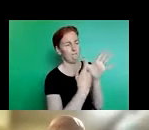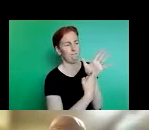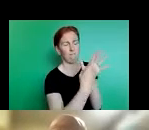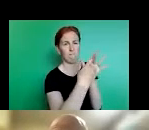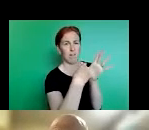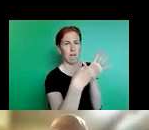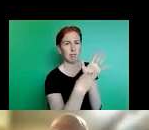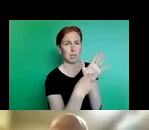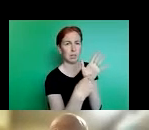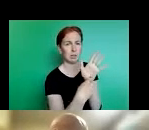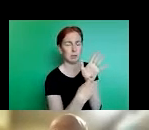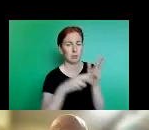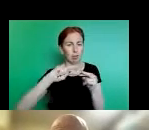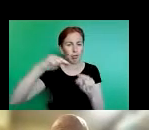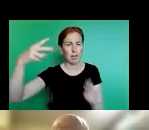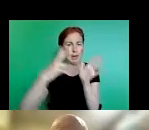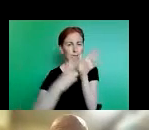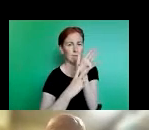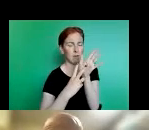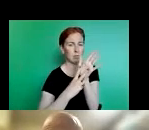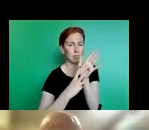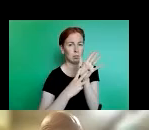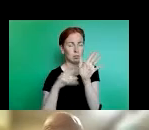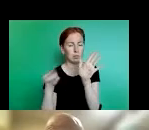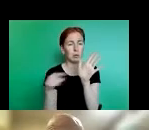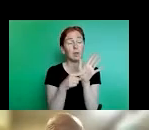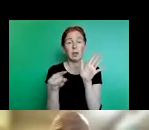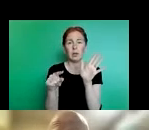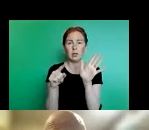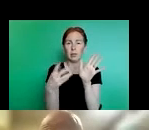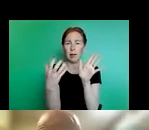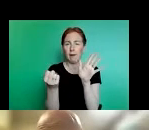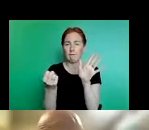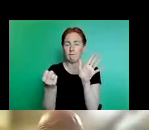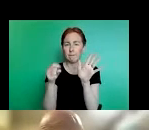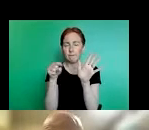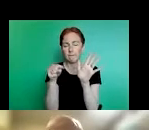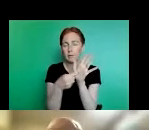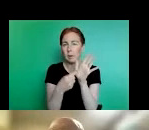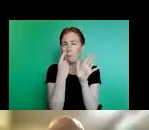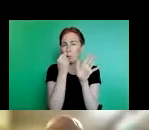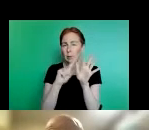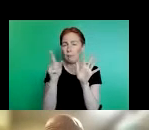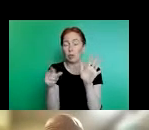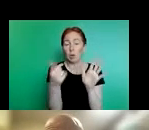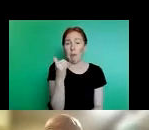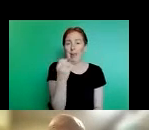from 1 to 5, where 1 is a benign change that makes up the differences between you and me, why I've got no hair and Chloe's got